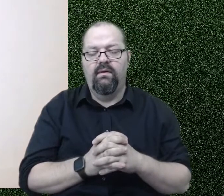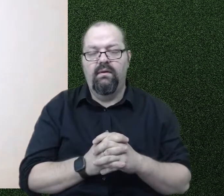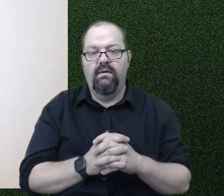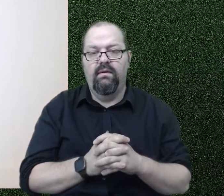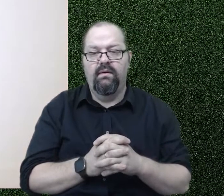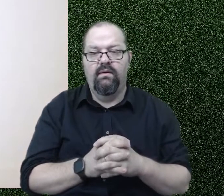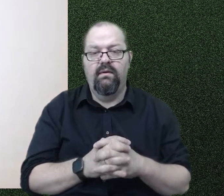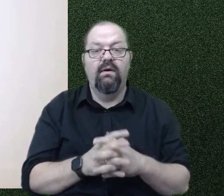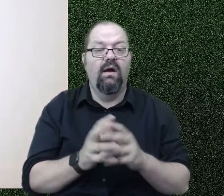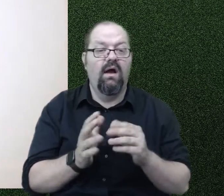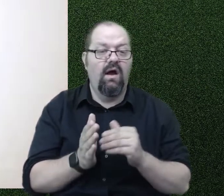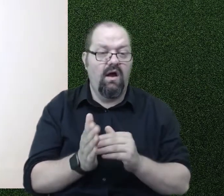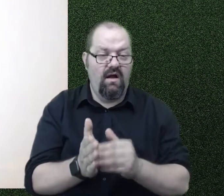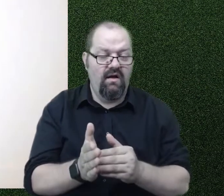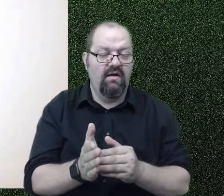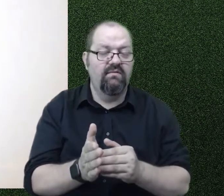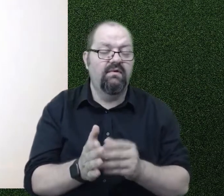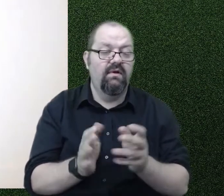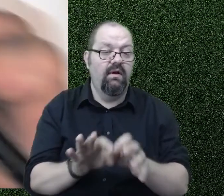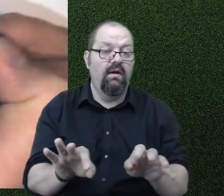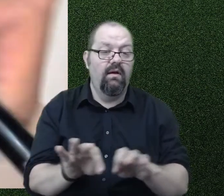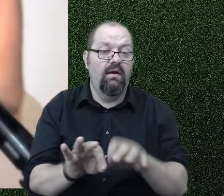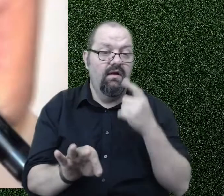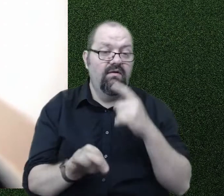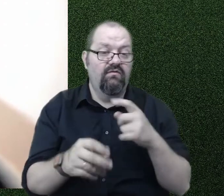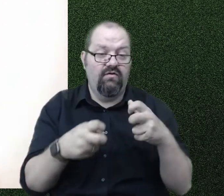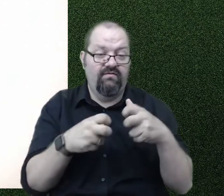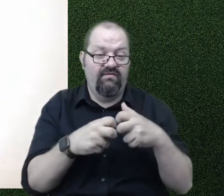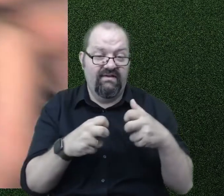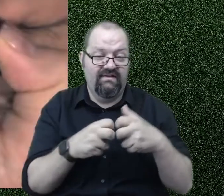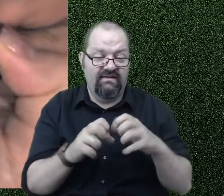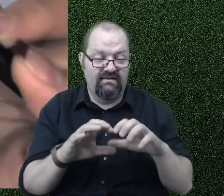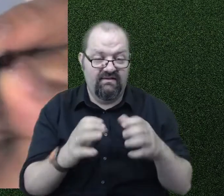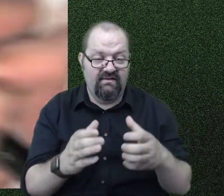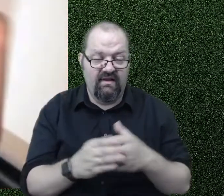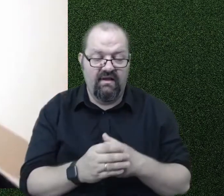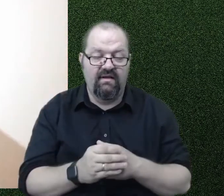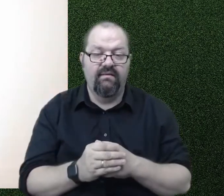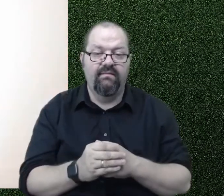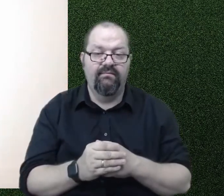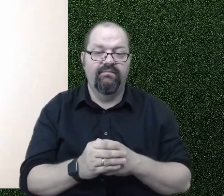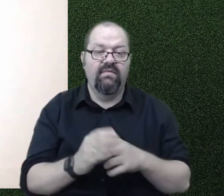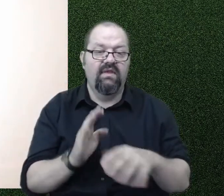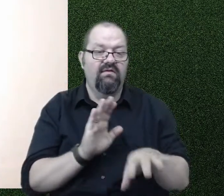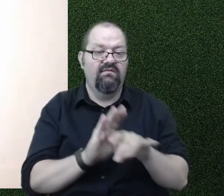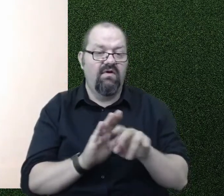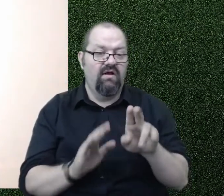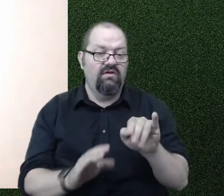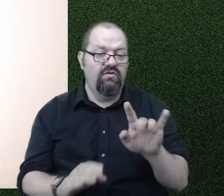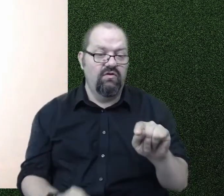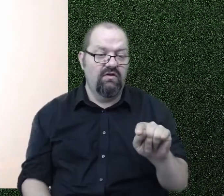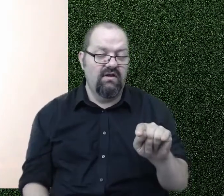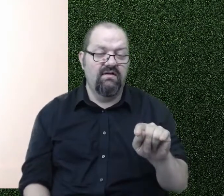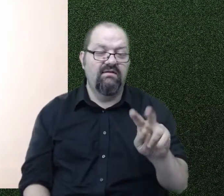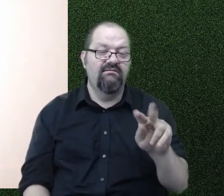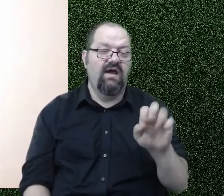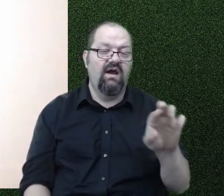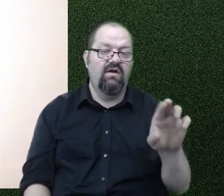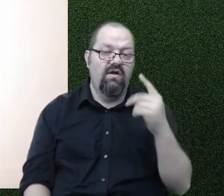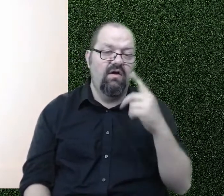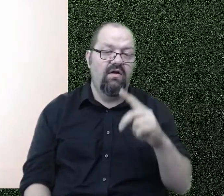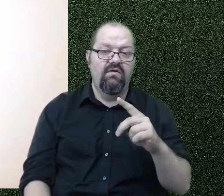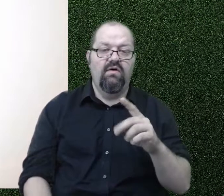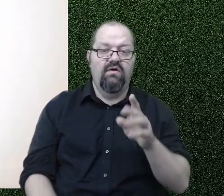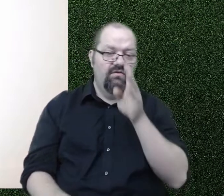It's often important in physics classes to find a unit vector in the direction of a given